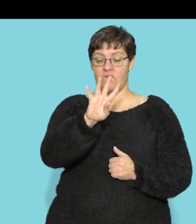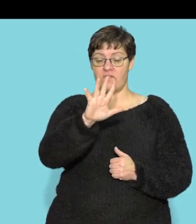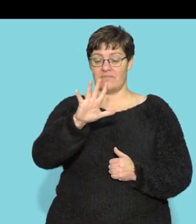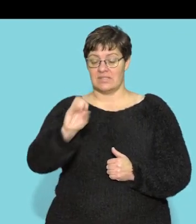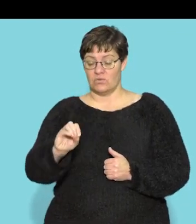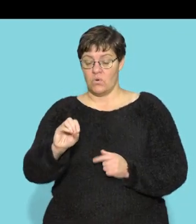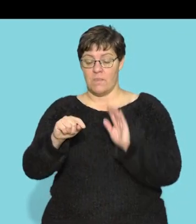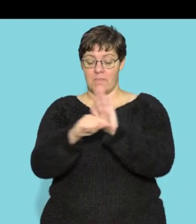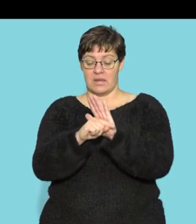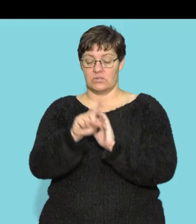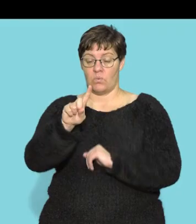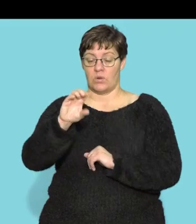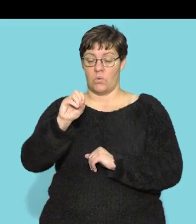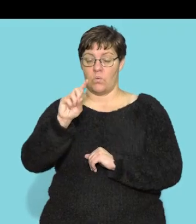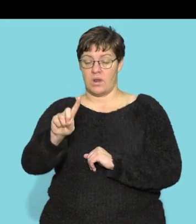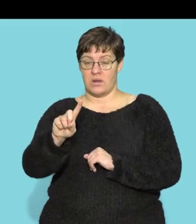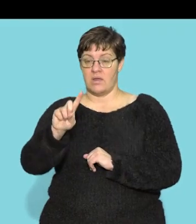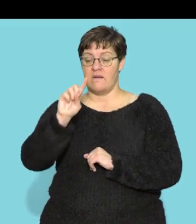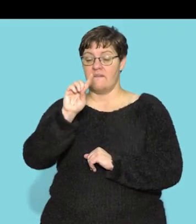198,450 minus